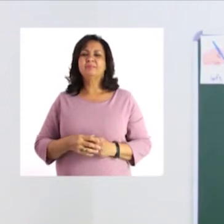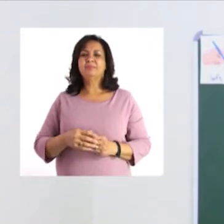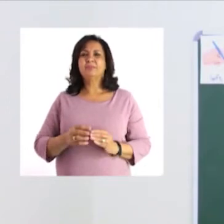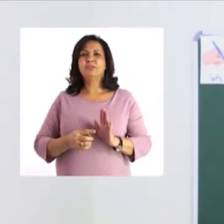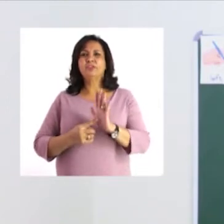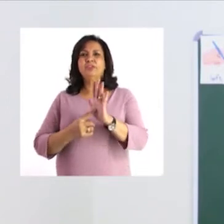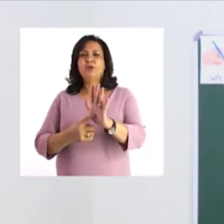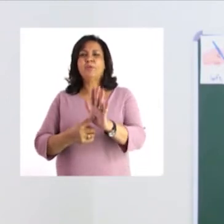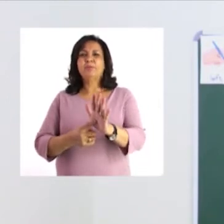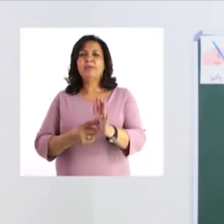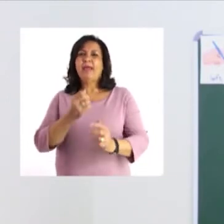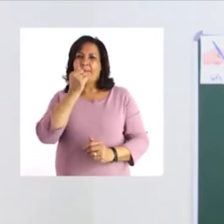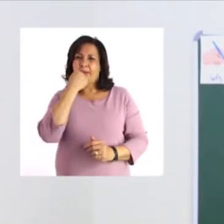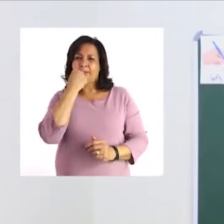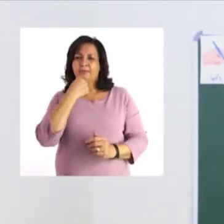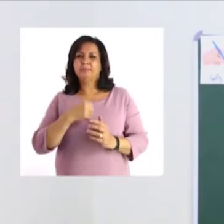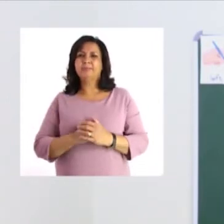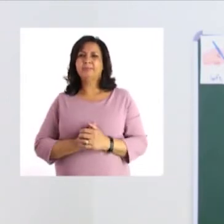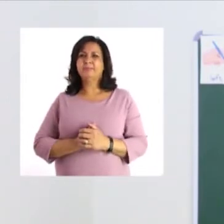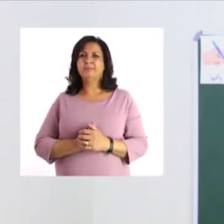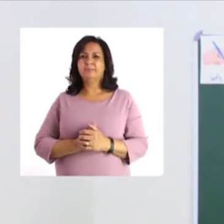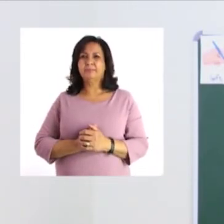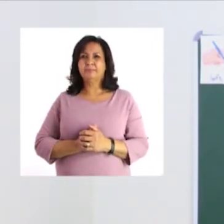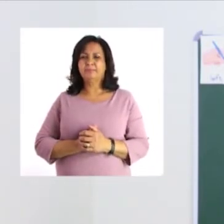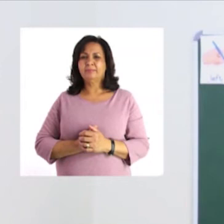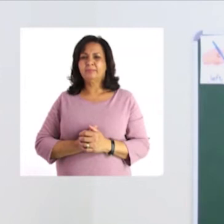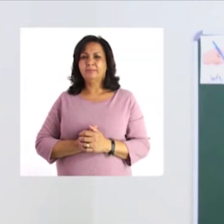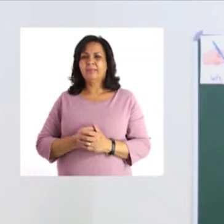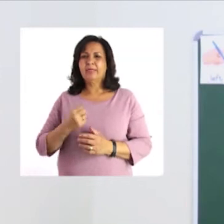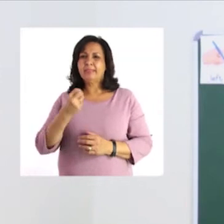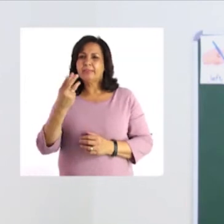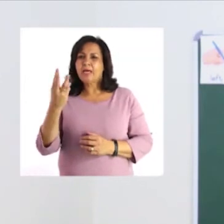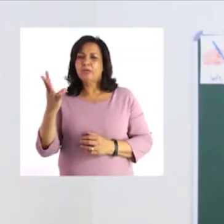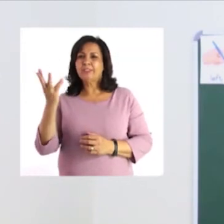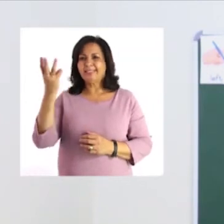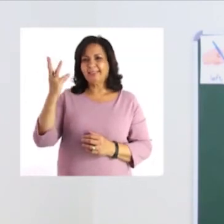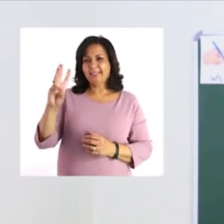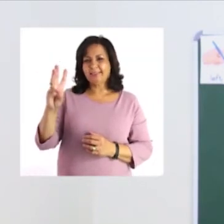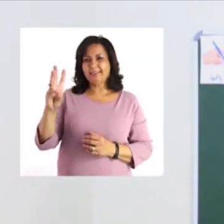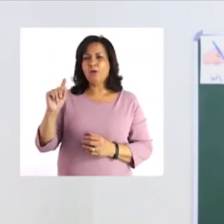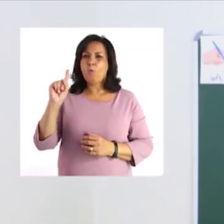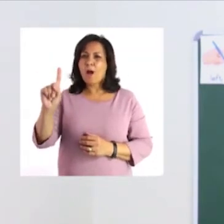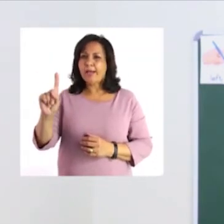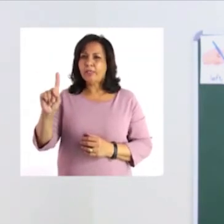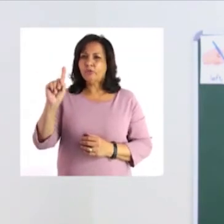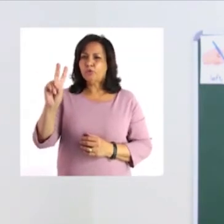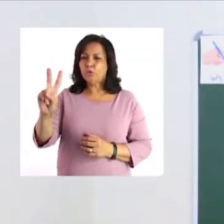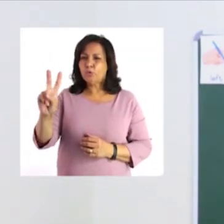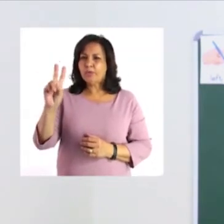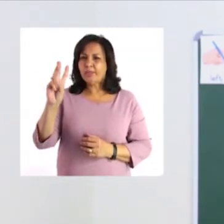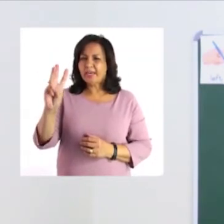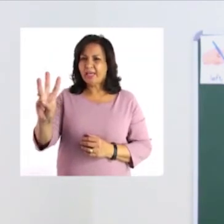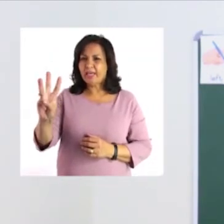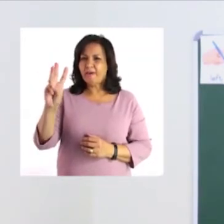we are going to use apples. My friend, let's count 6. 1, 2,